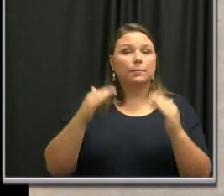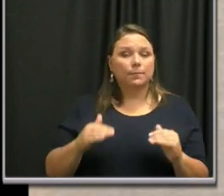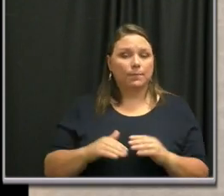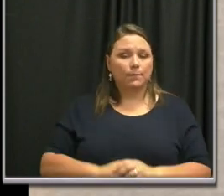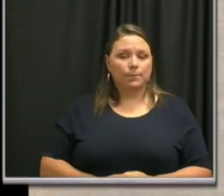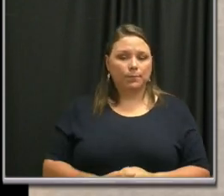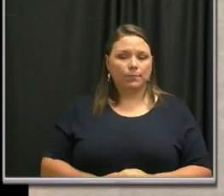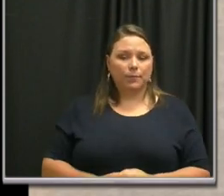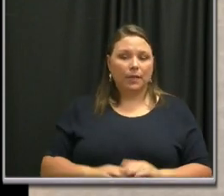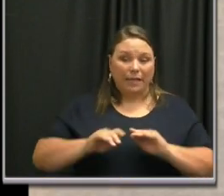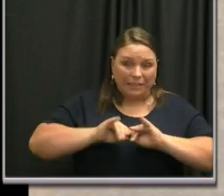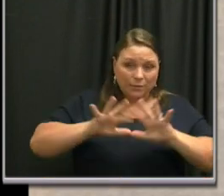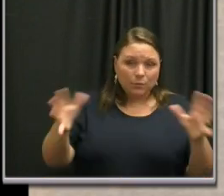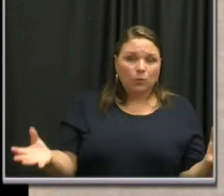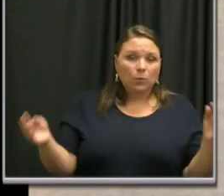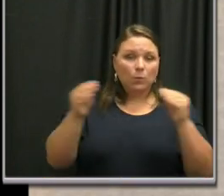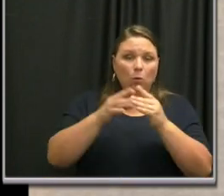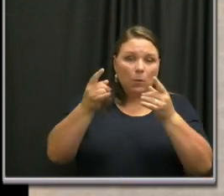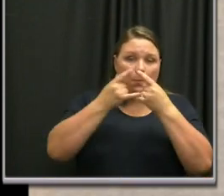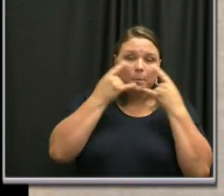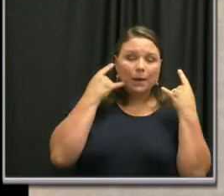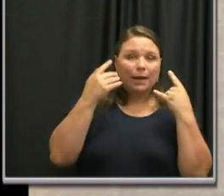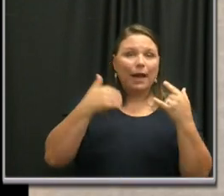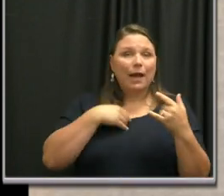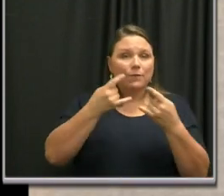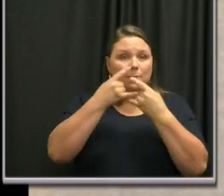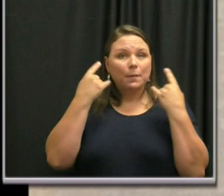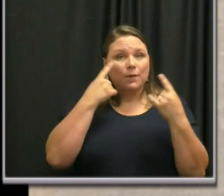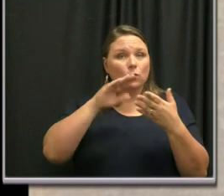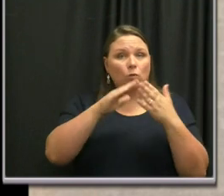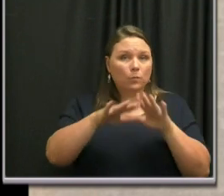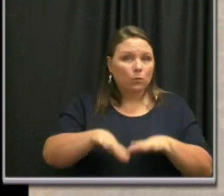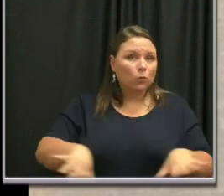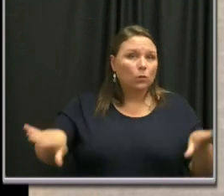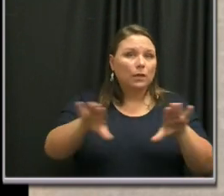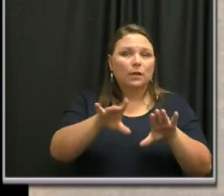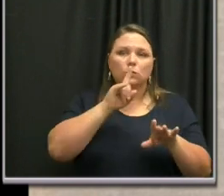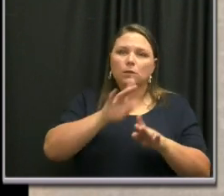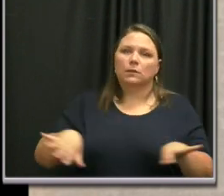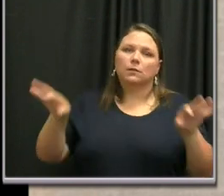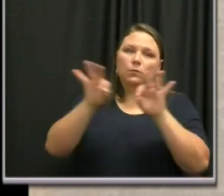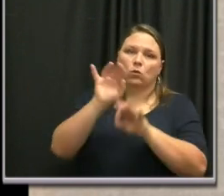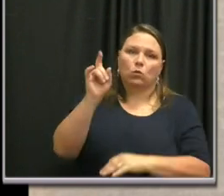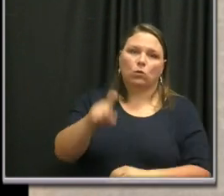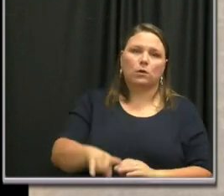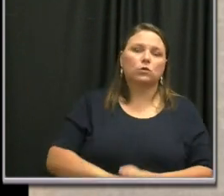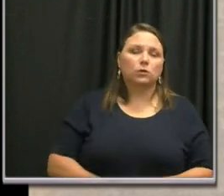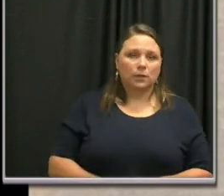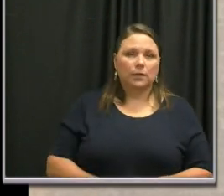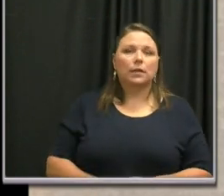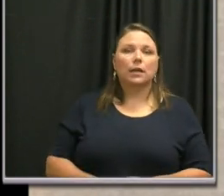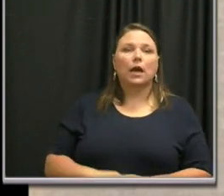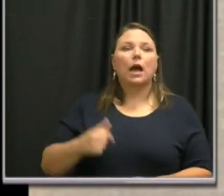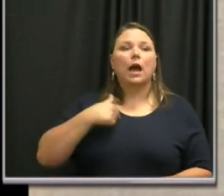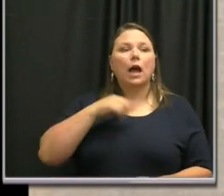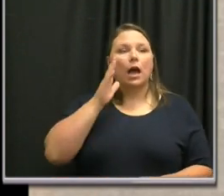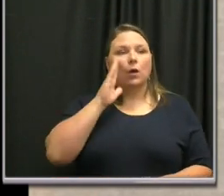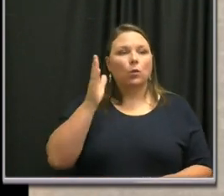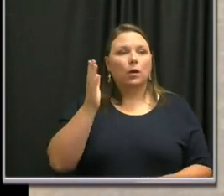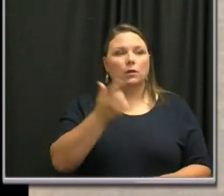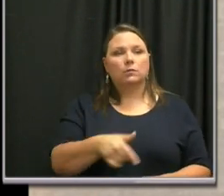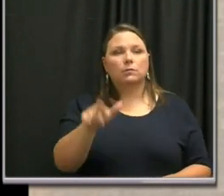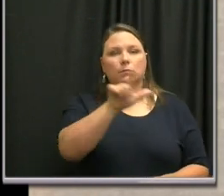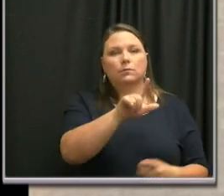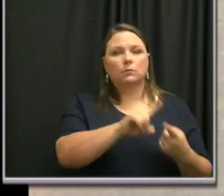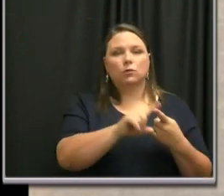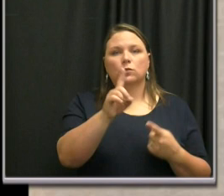Now, regarding distributing other masks and getting masks to our community, I think it's a really important question. I am going to defer to Dr. Caldwell, who's